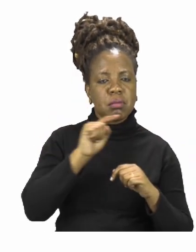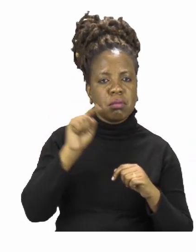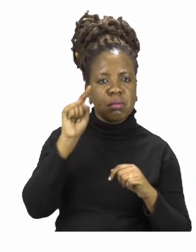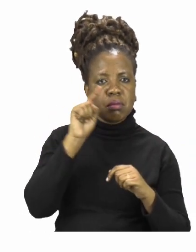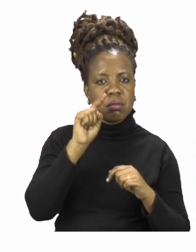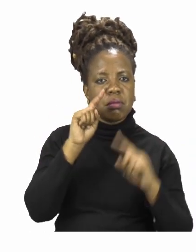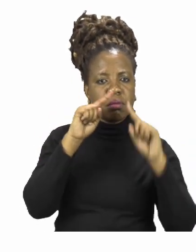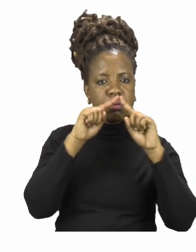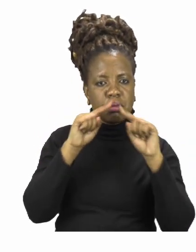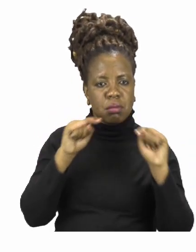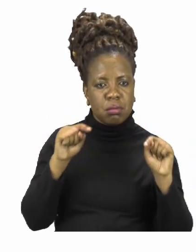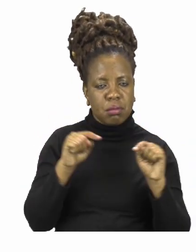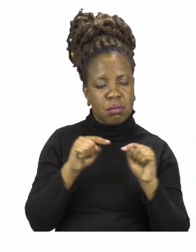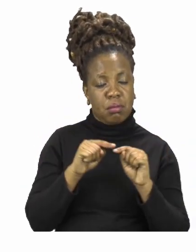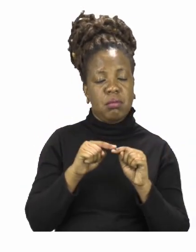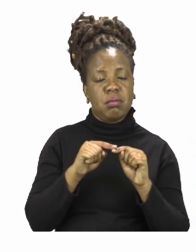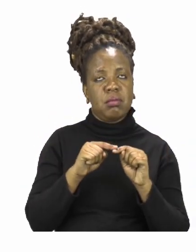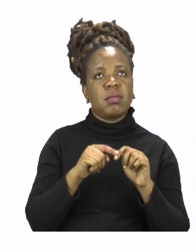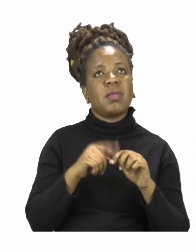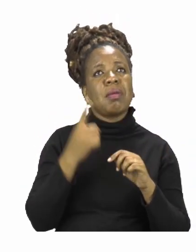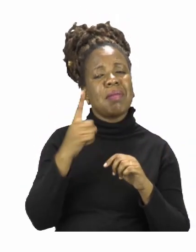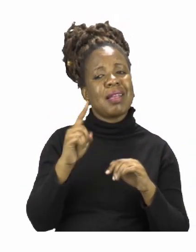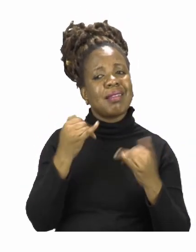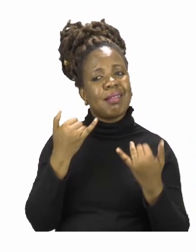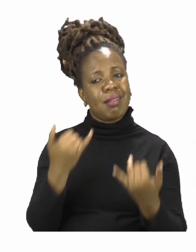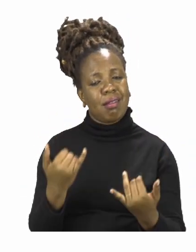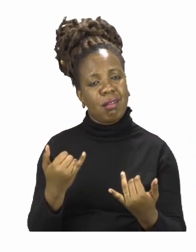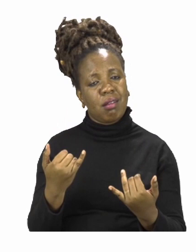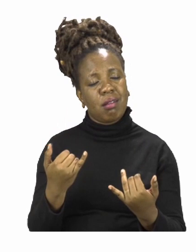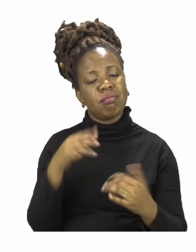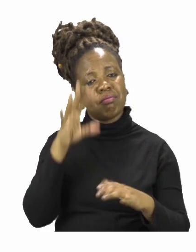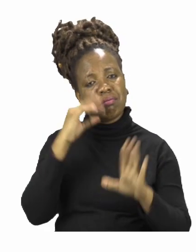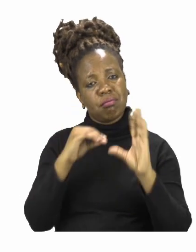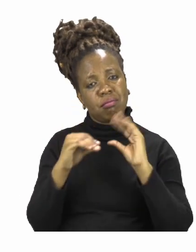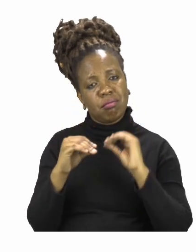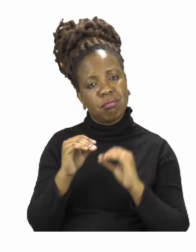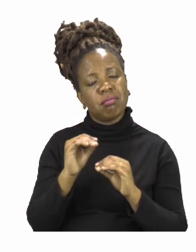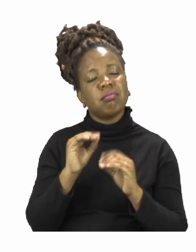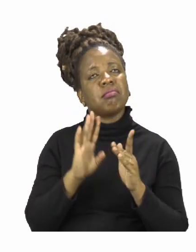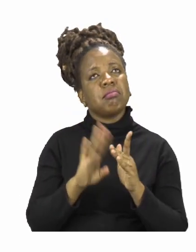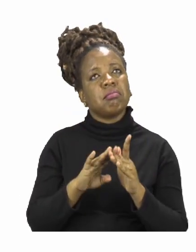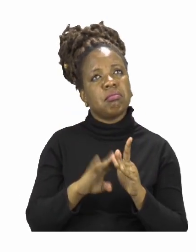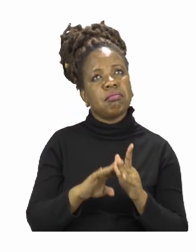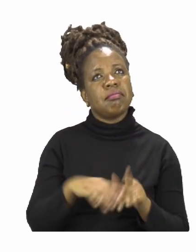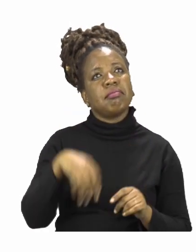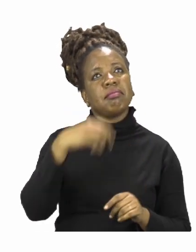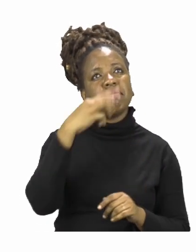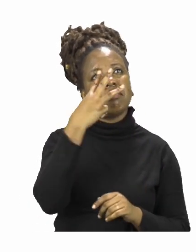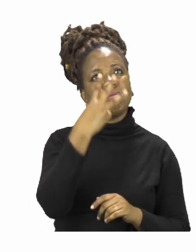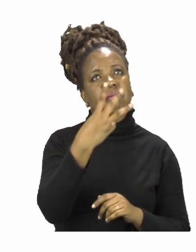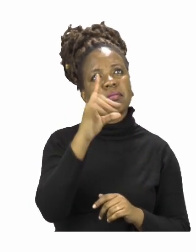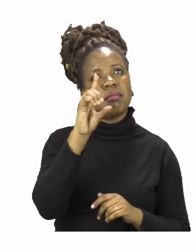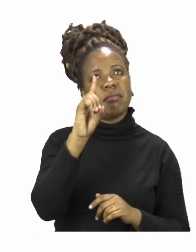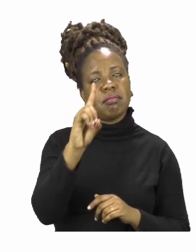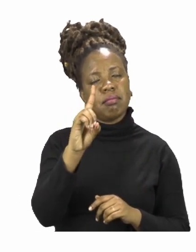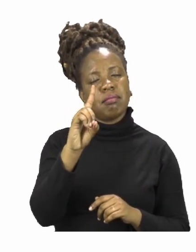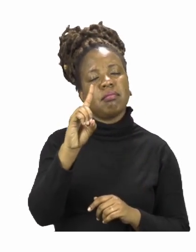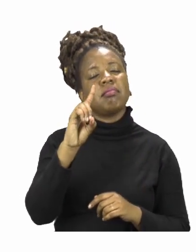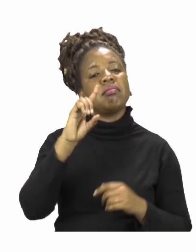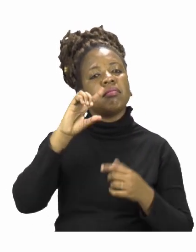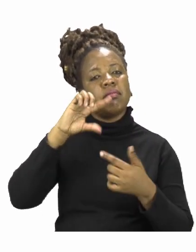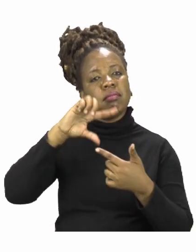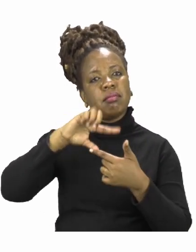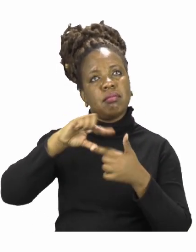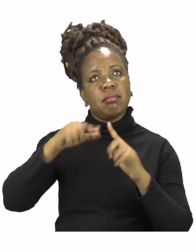are 3D shapes. So we have an important job first to name the shapes that we